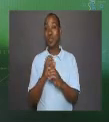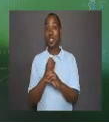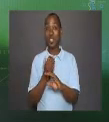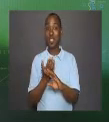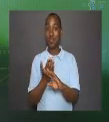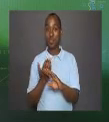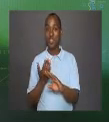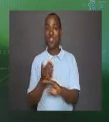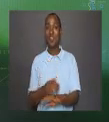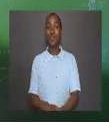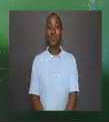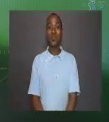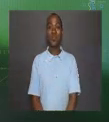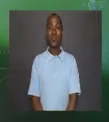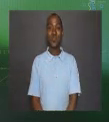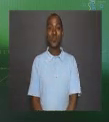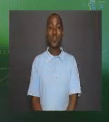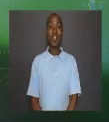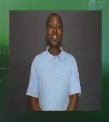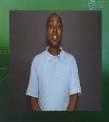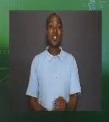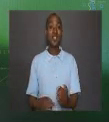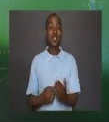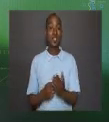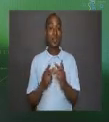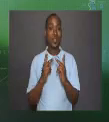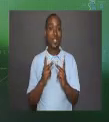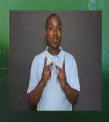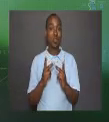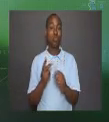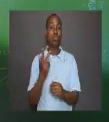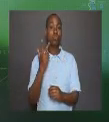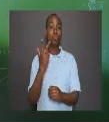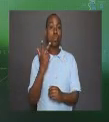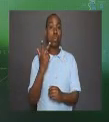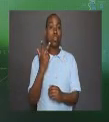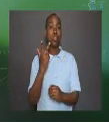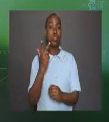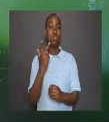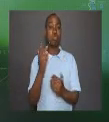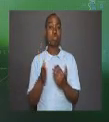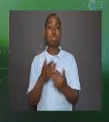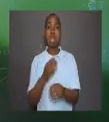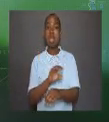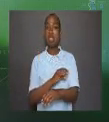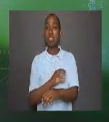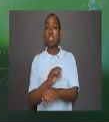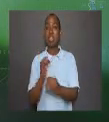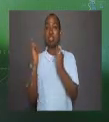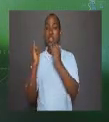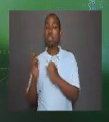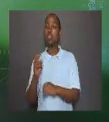today. You will see 3 simple diagrams of cells.